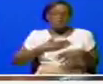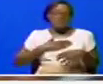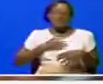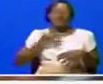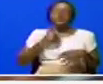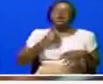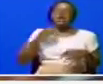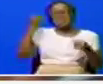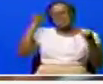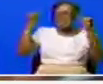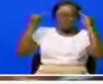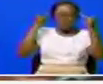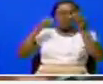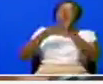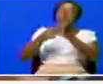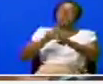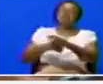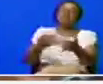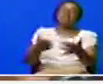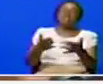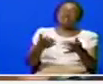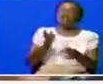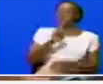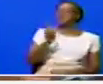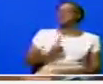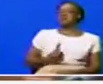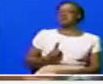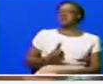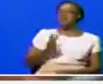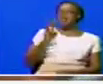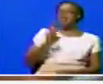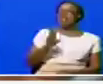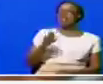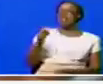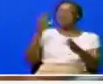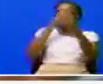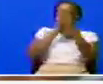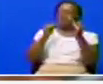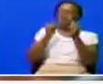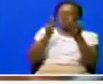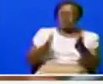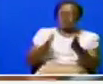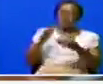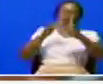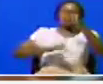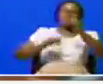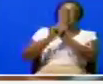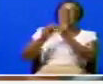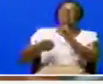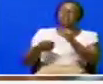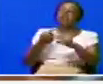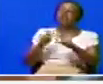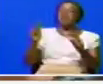had issues. It shows this time, I haven't seen any presidential candidate so far who has less than 10, but it means people, Kenyan people, are ready